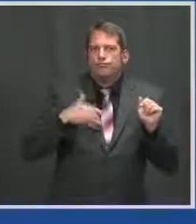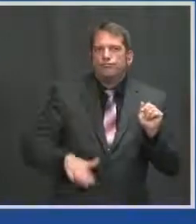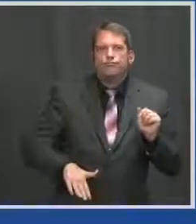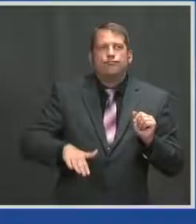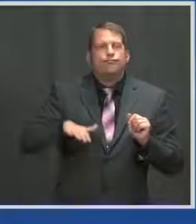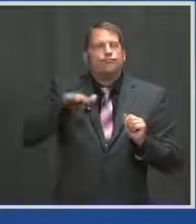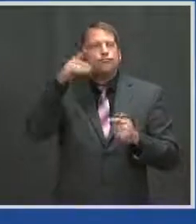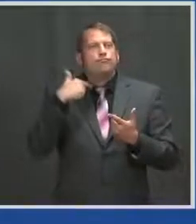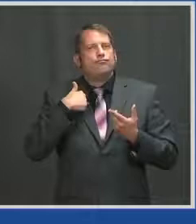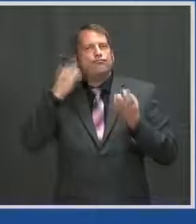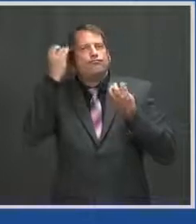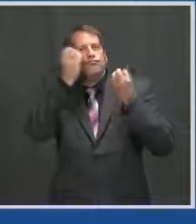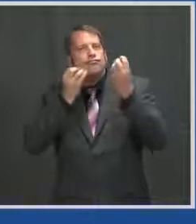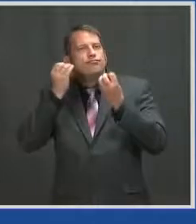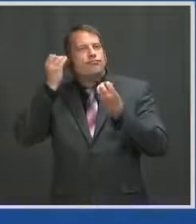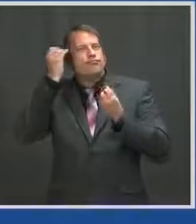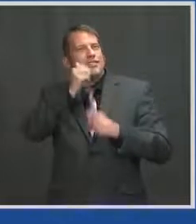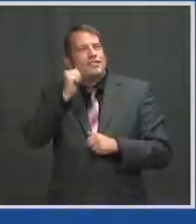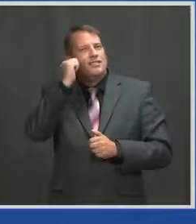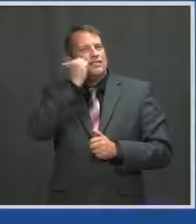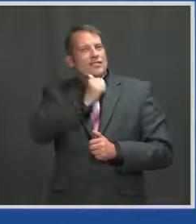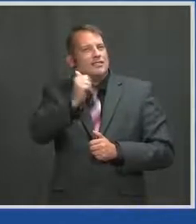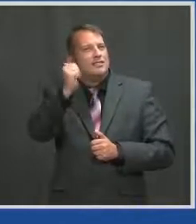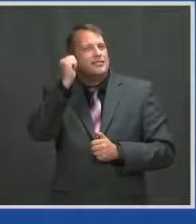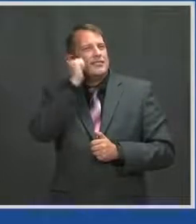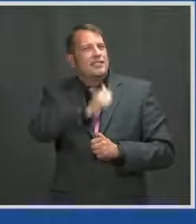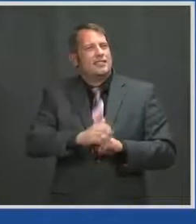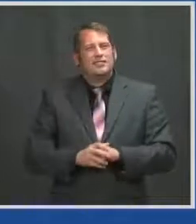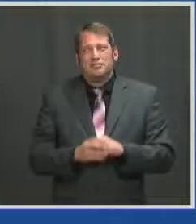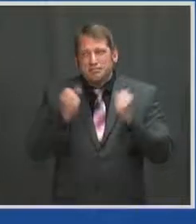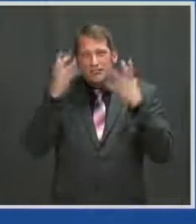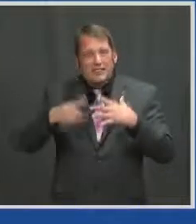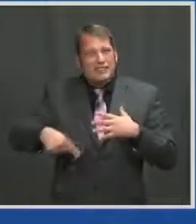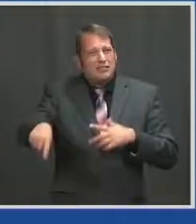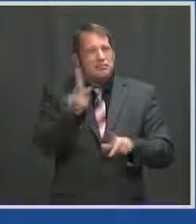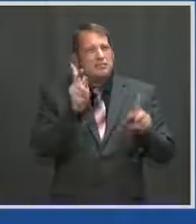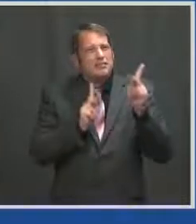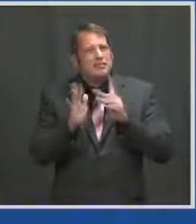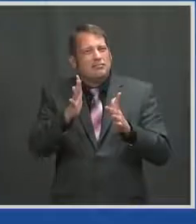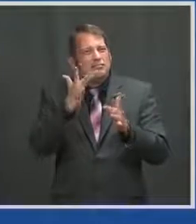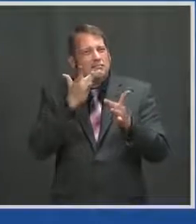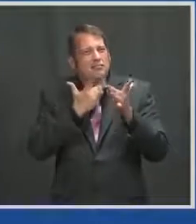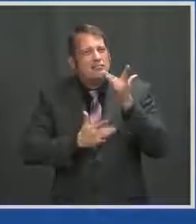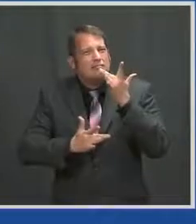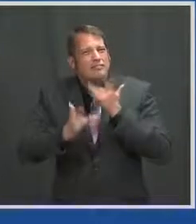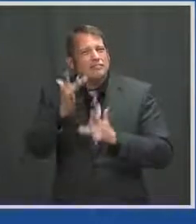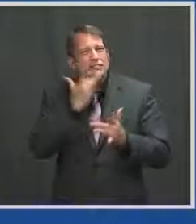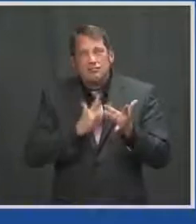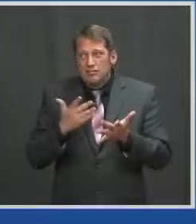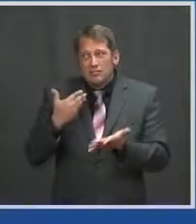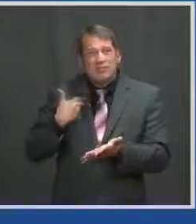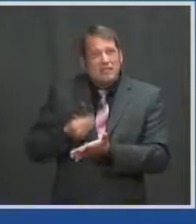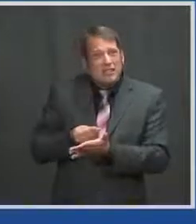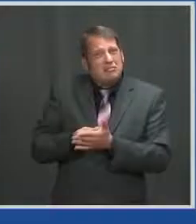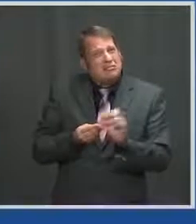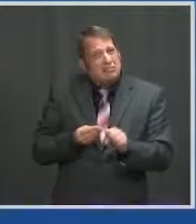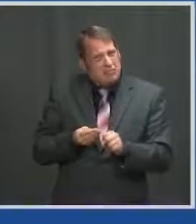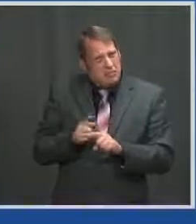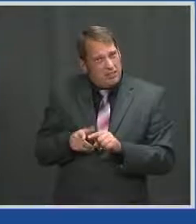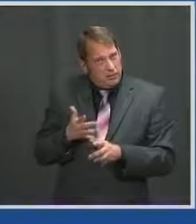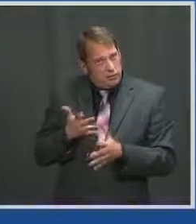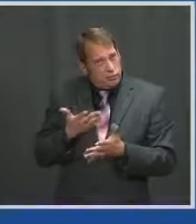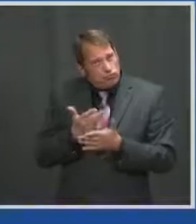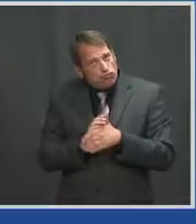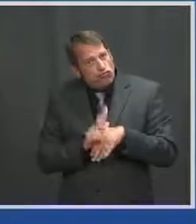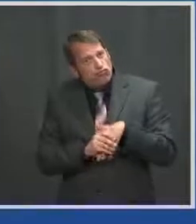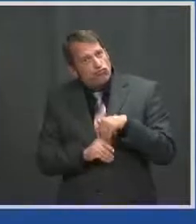president. They didn't have a lot of money, but they busted their necks their whole lives to take care of their families. And all they ever wanted